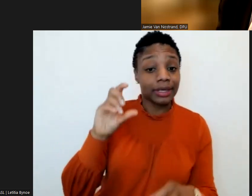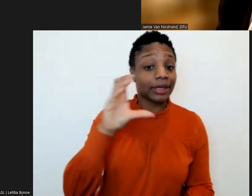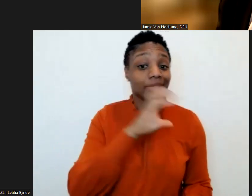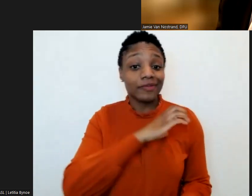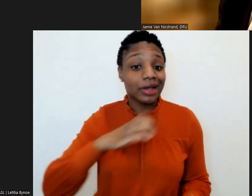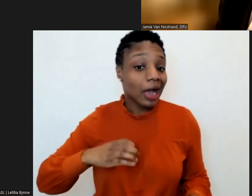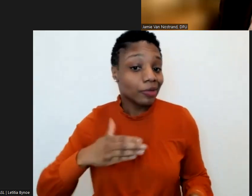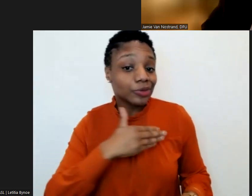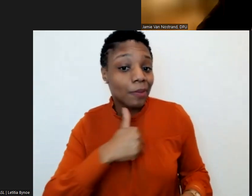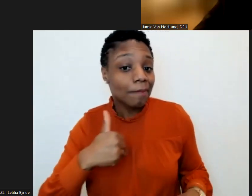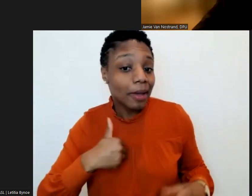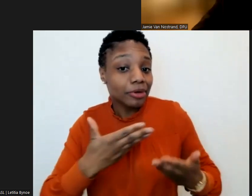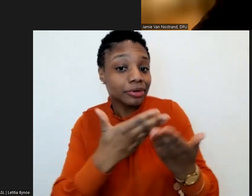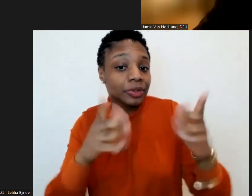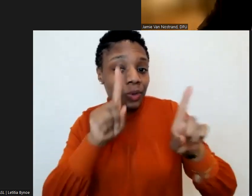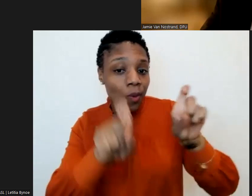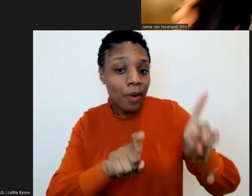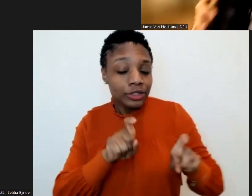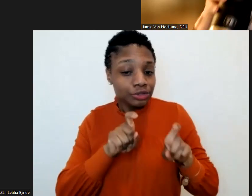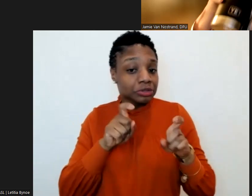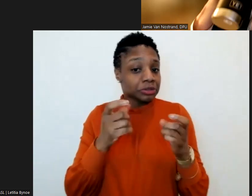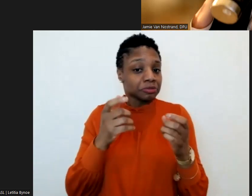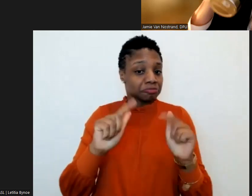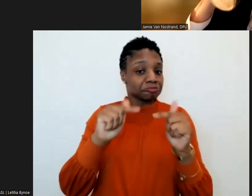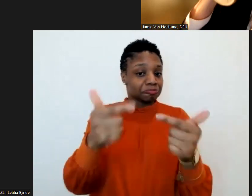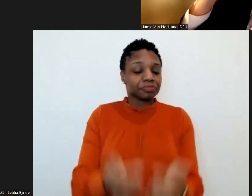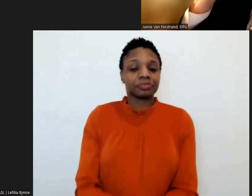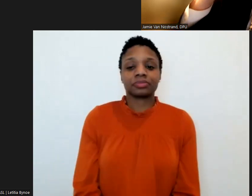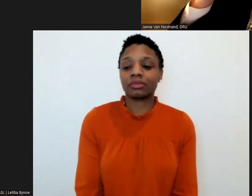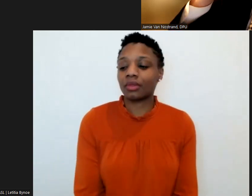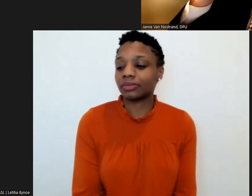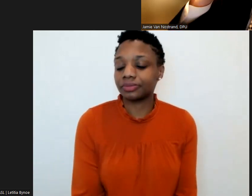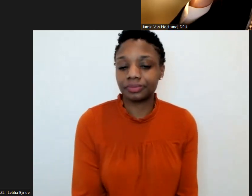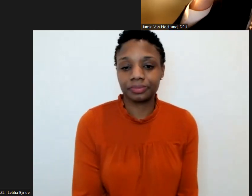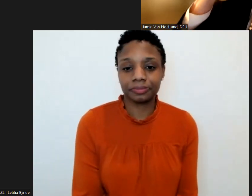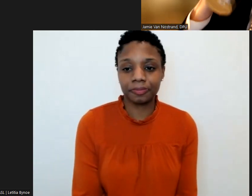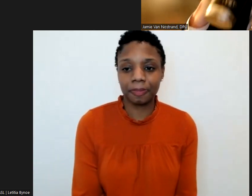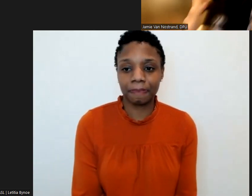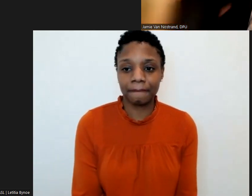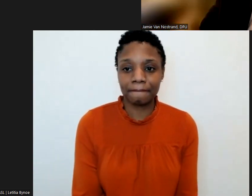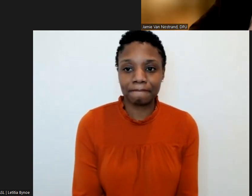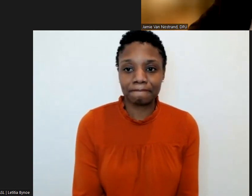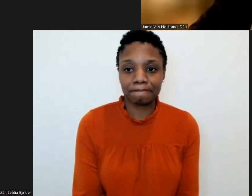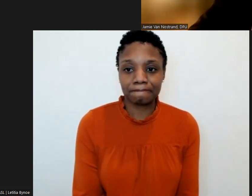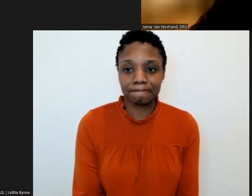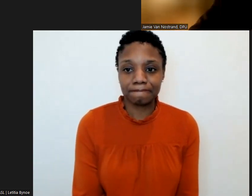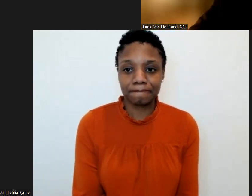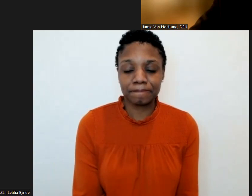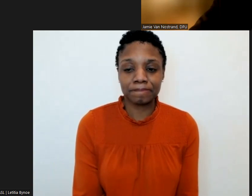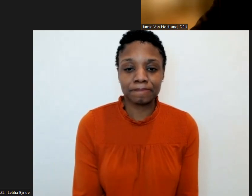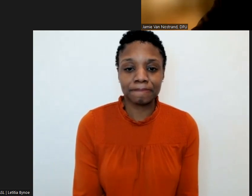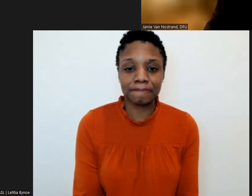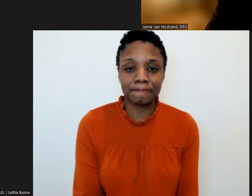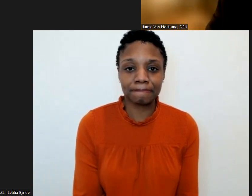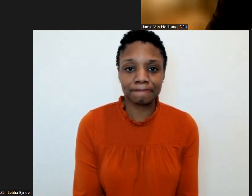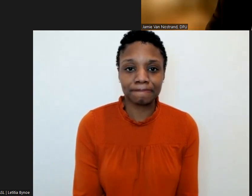members have questions, they can ask. Otherwise, we can also allow for,